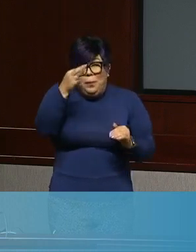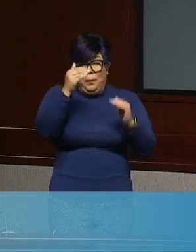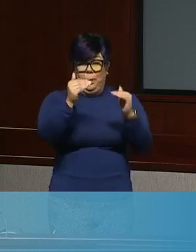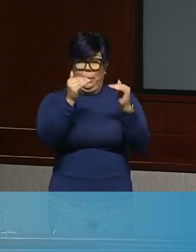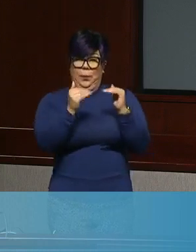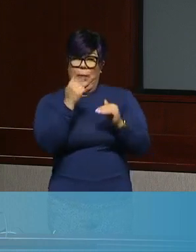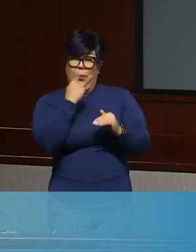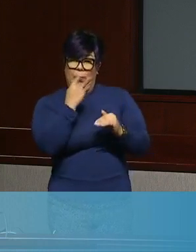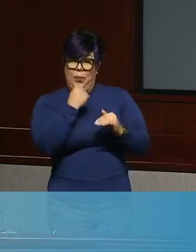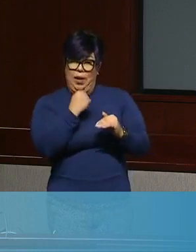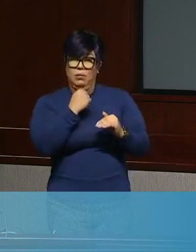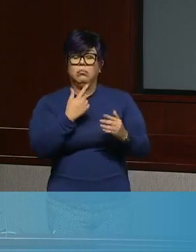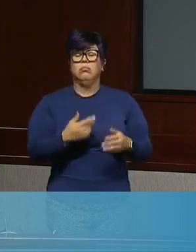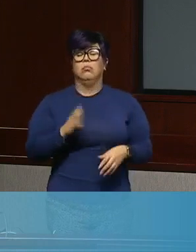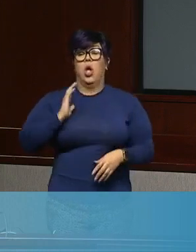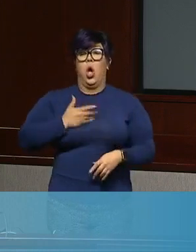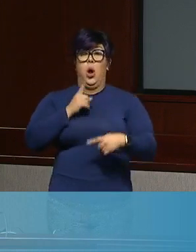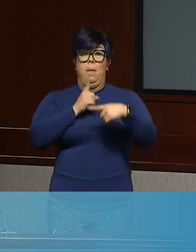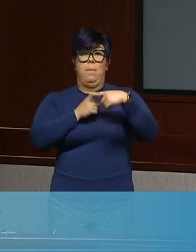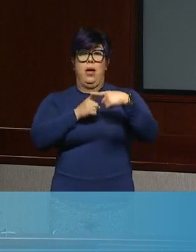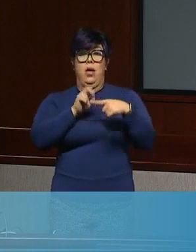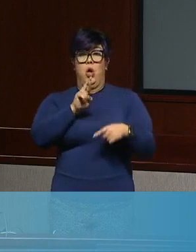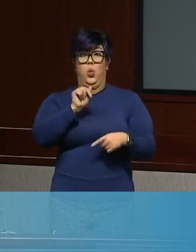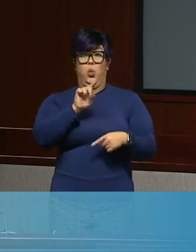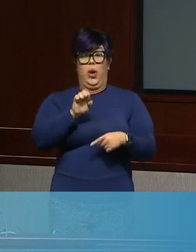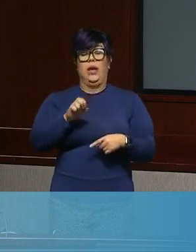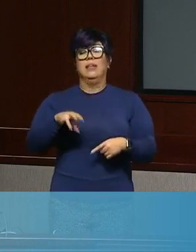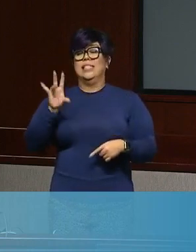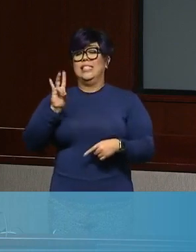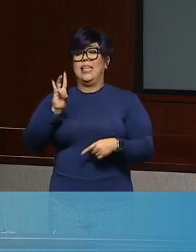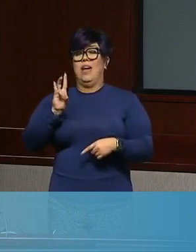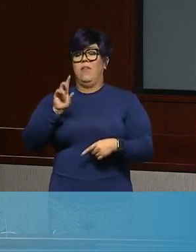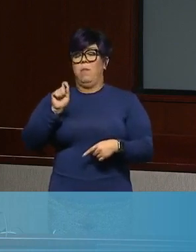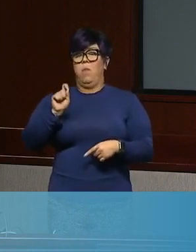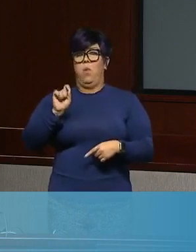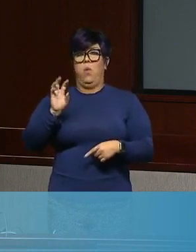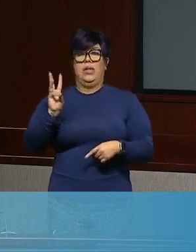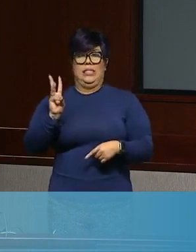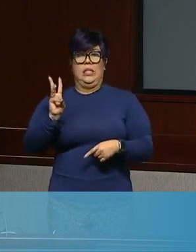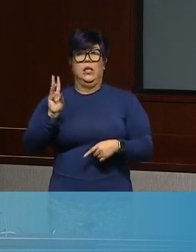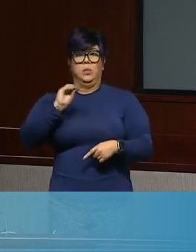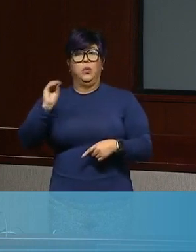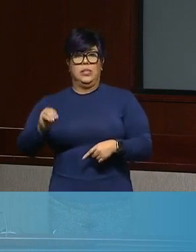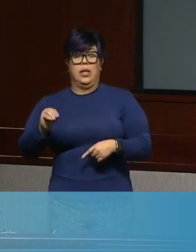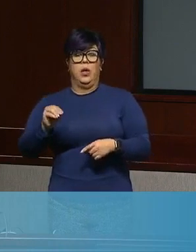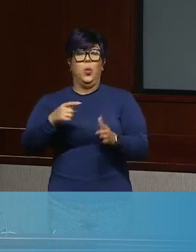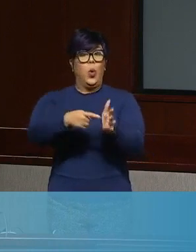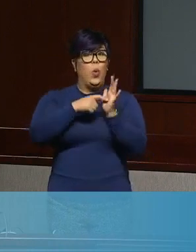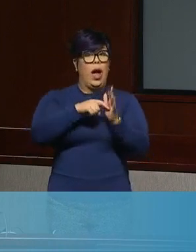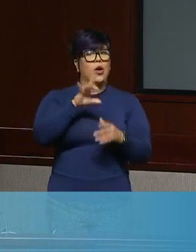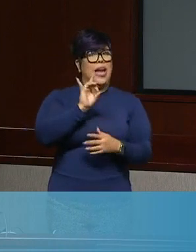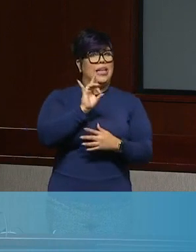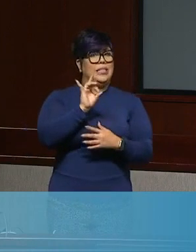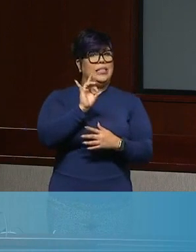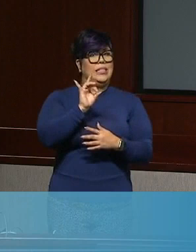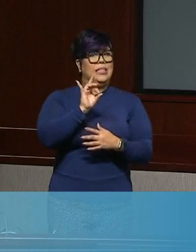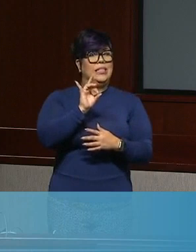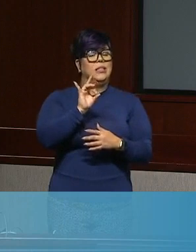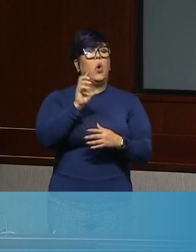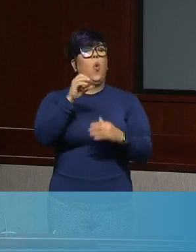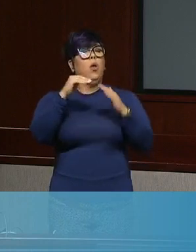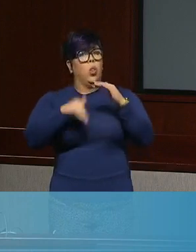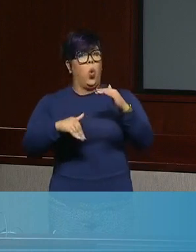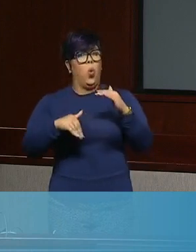Today, our testing positivity rate is 7.6%. We need to be at 8% or